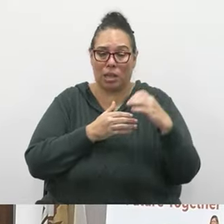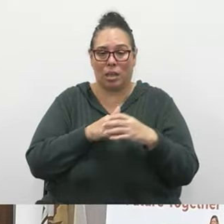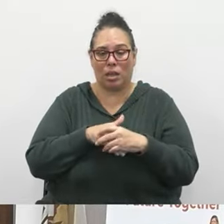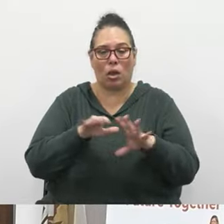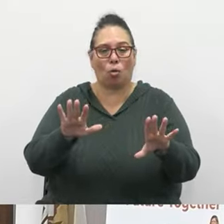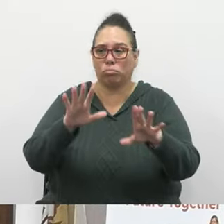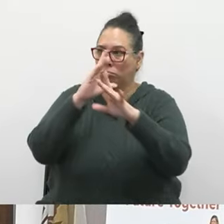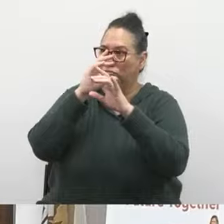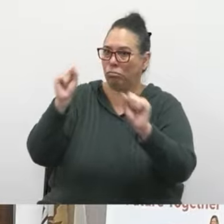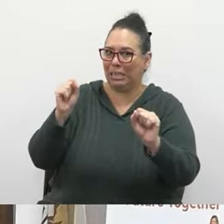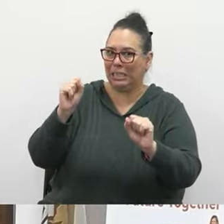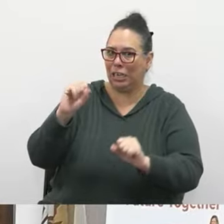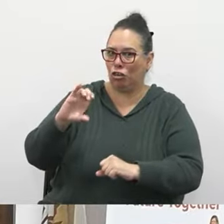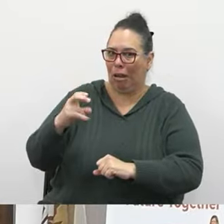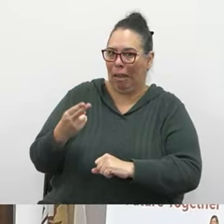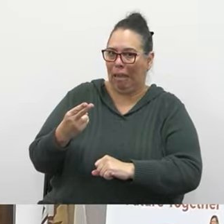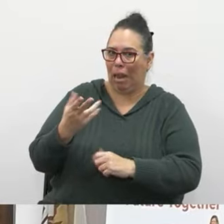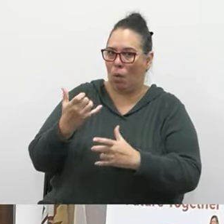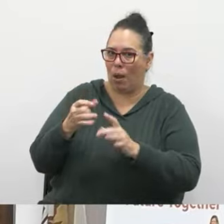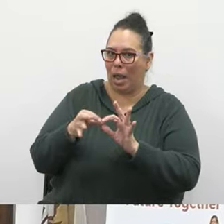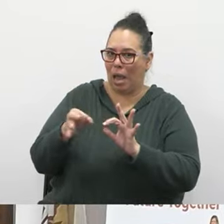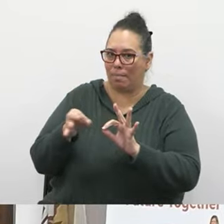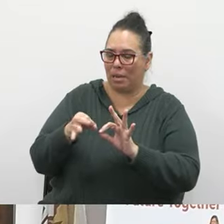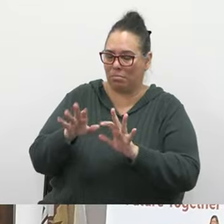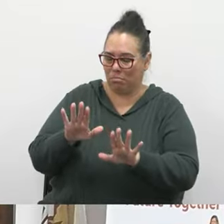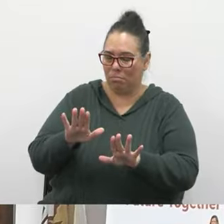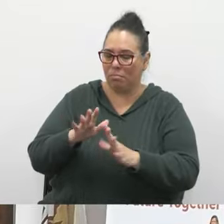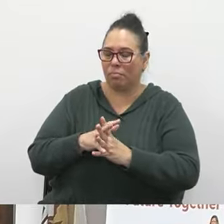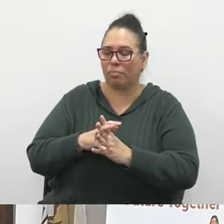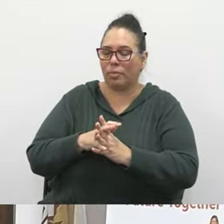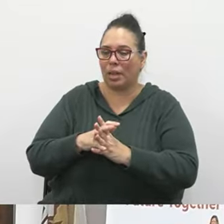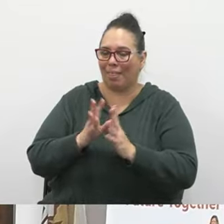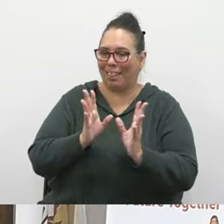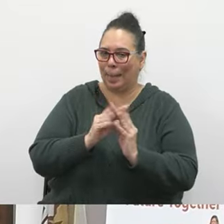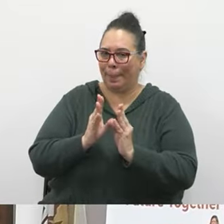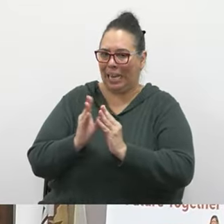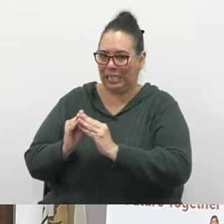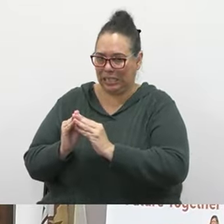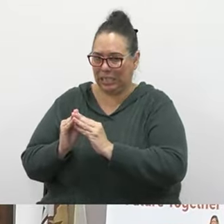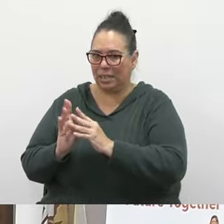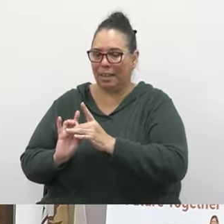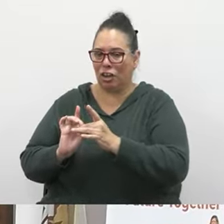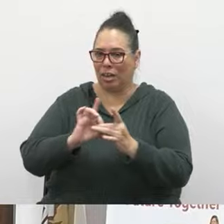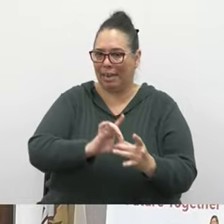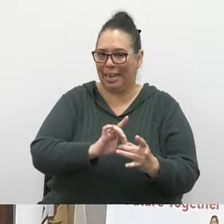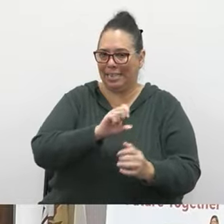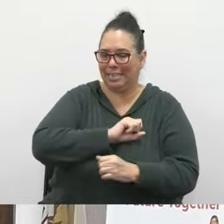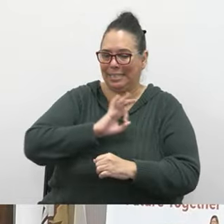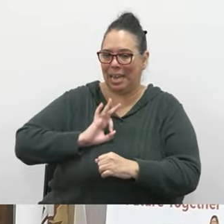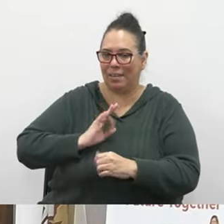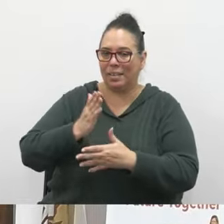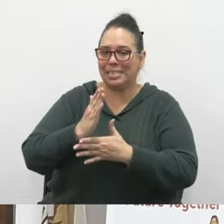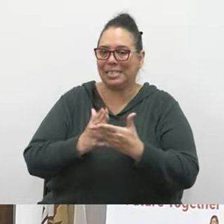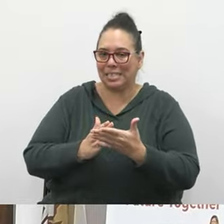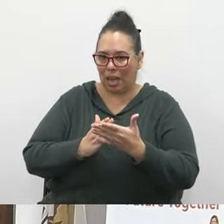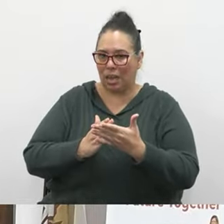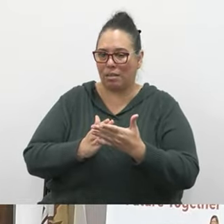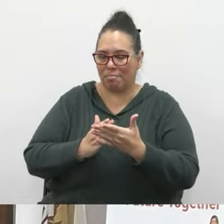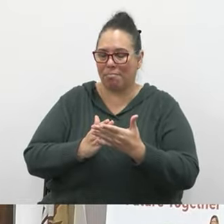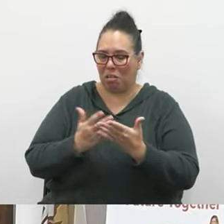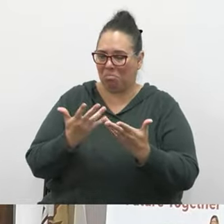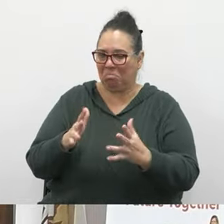President Craighead, Item. I do want to comment on some of the committees that are connected to staff. So some of these